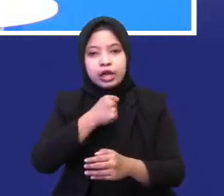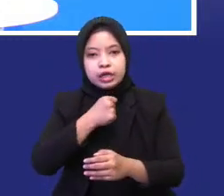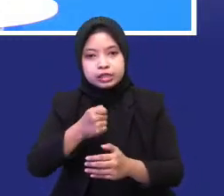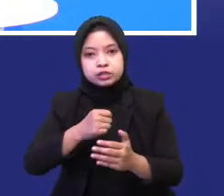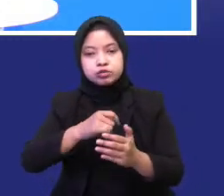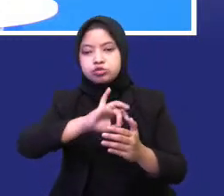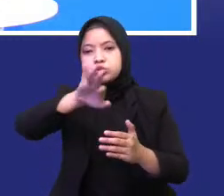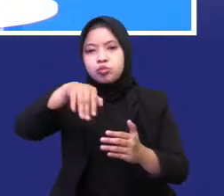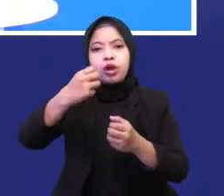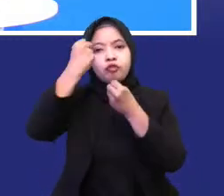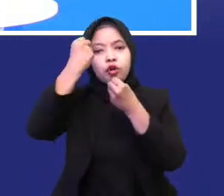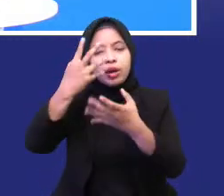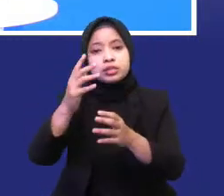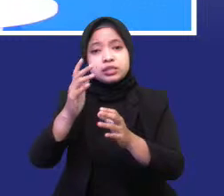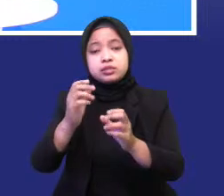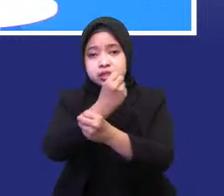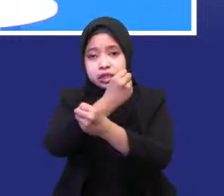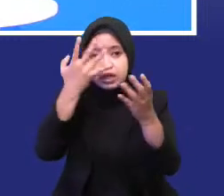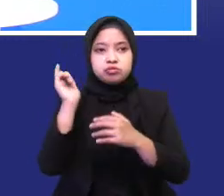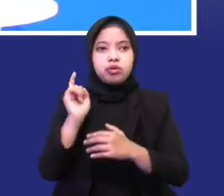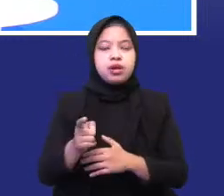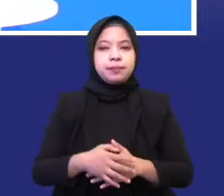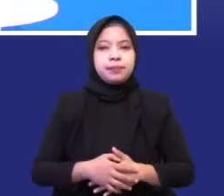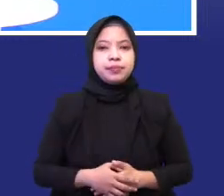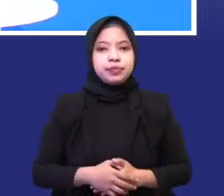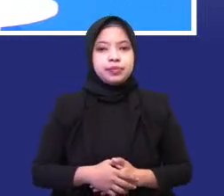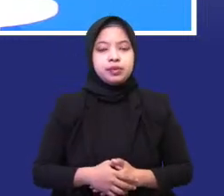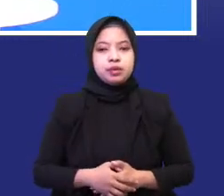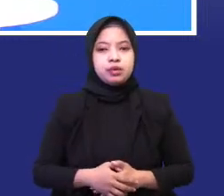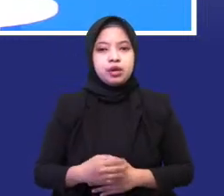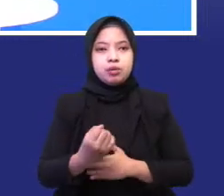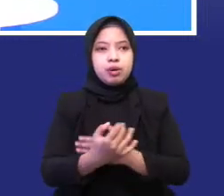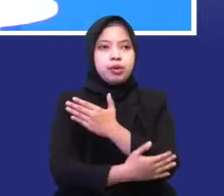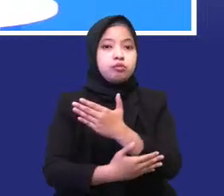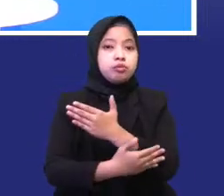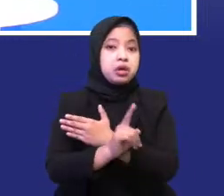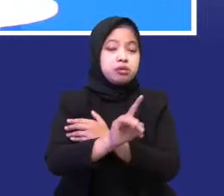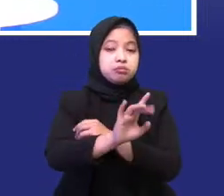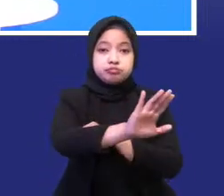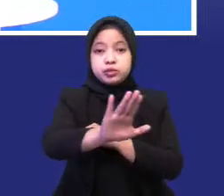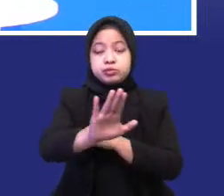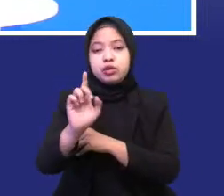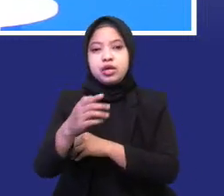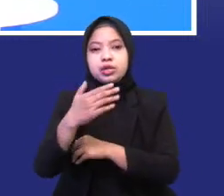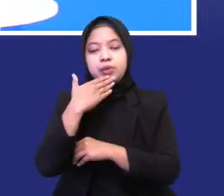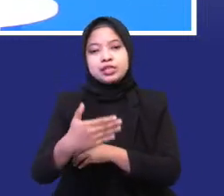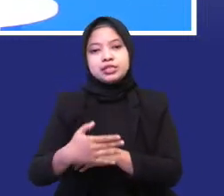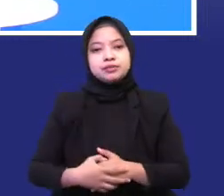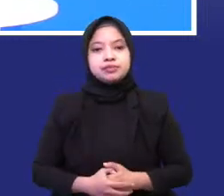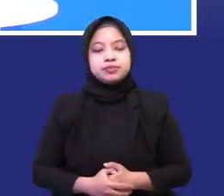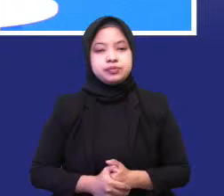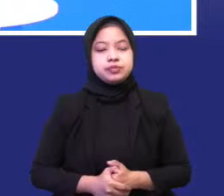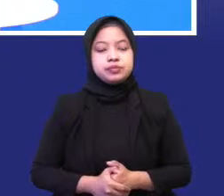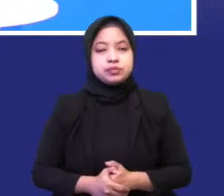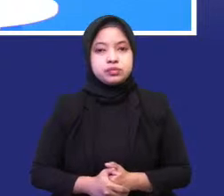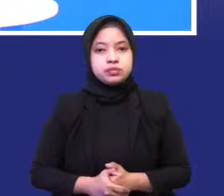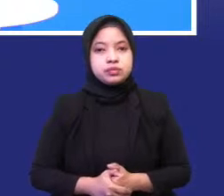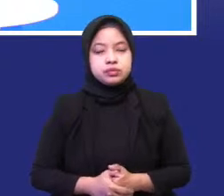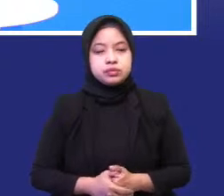be informed to public in terms of when they want to come to Indonesia. Thank you.